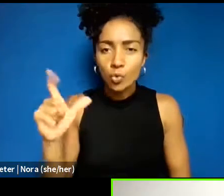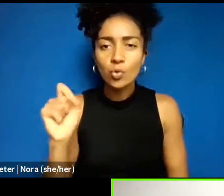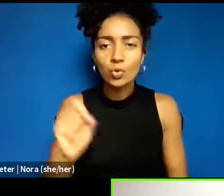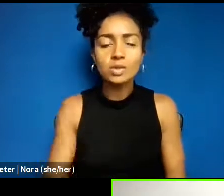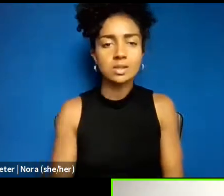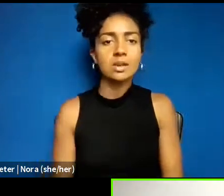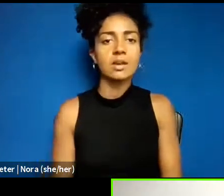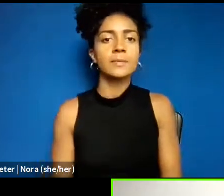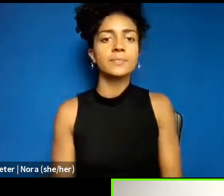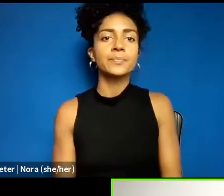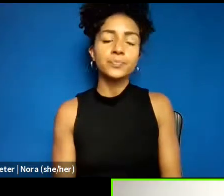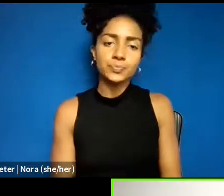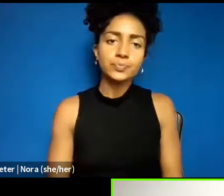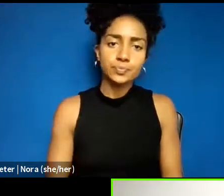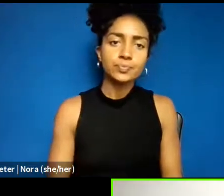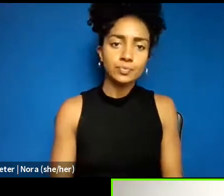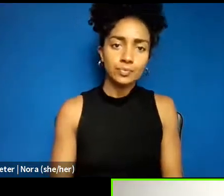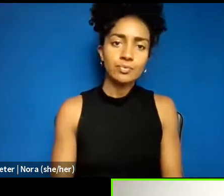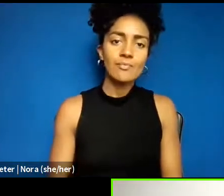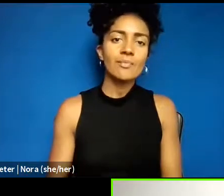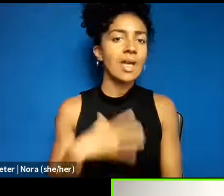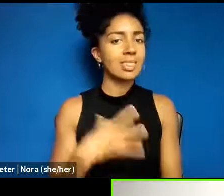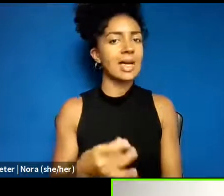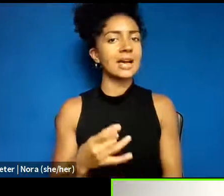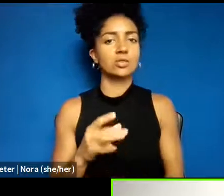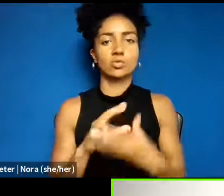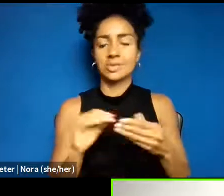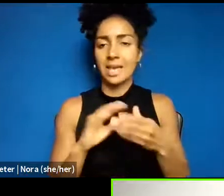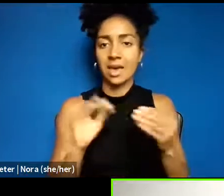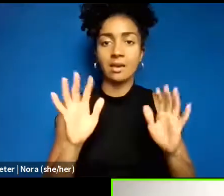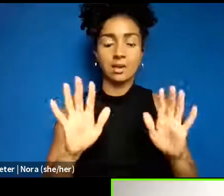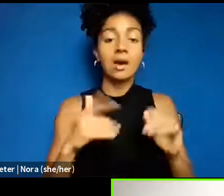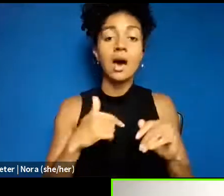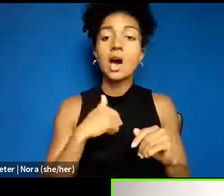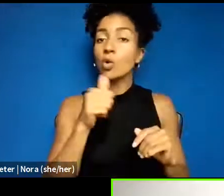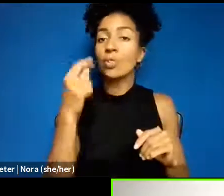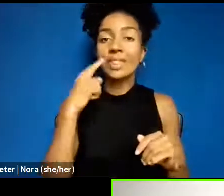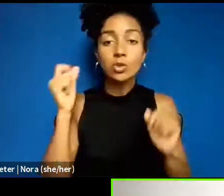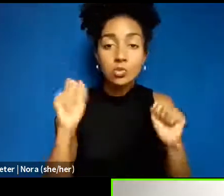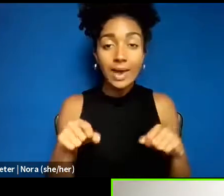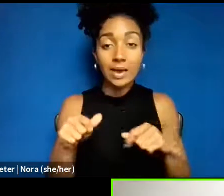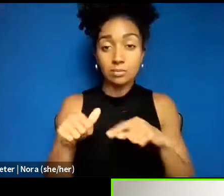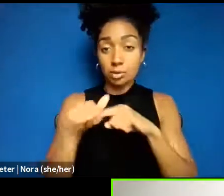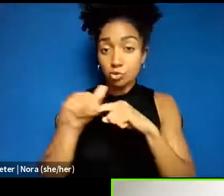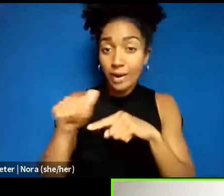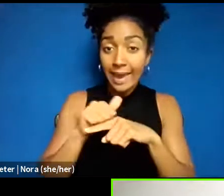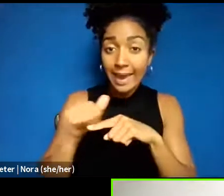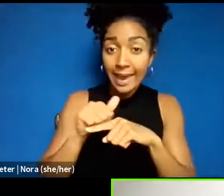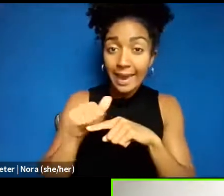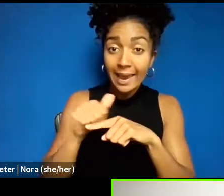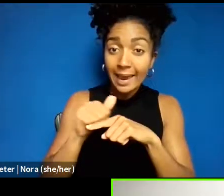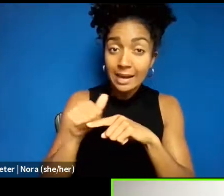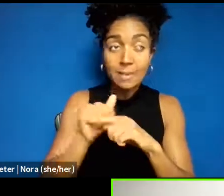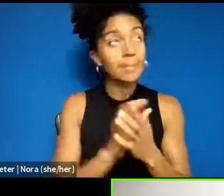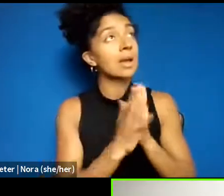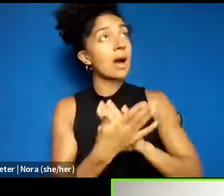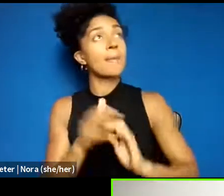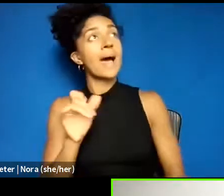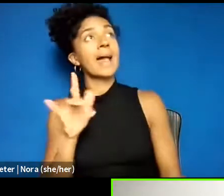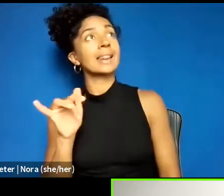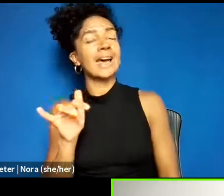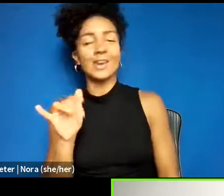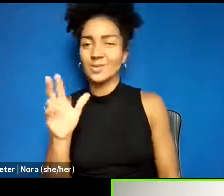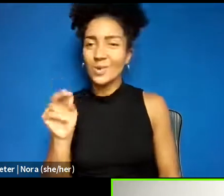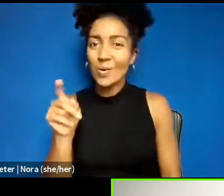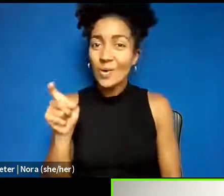say or to think that I don't think you can be trained to be an ally. I think you have to